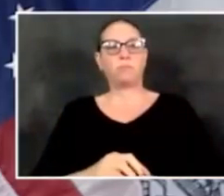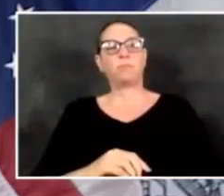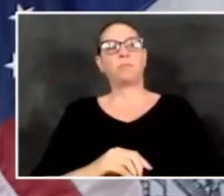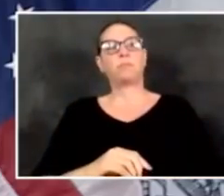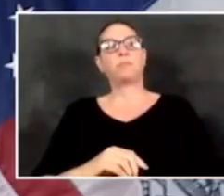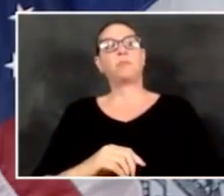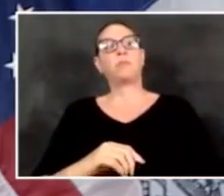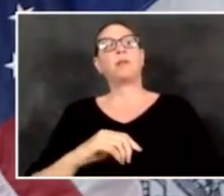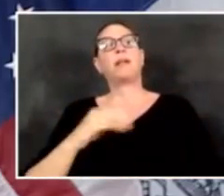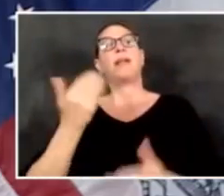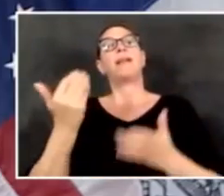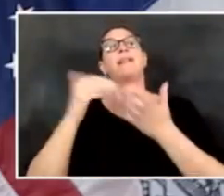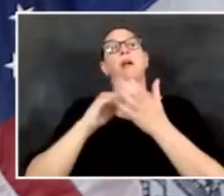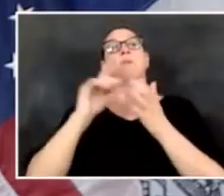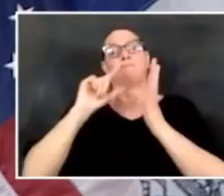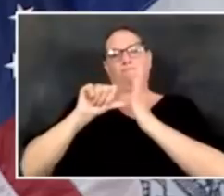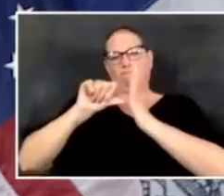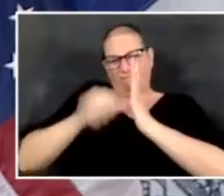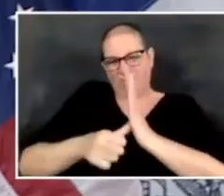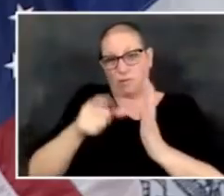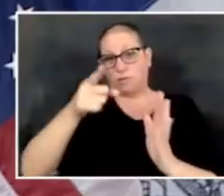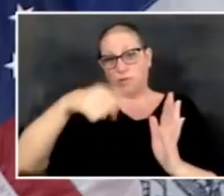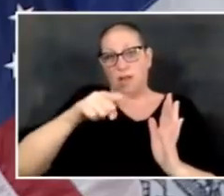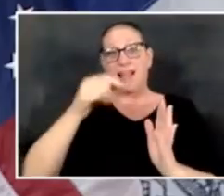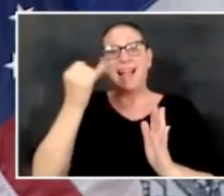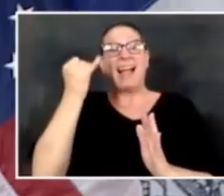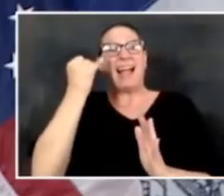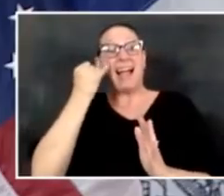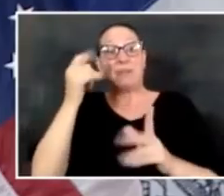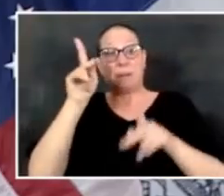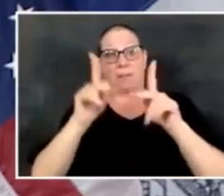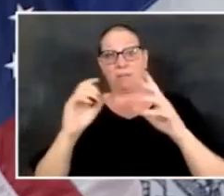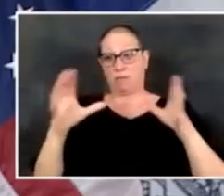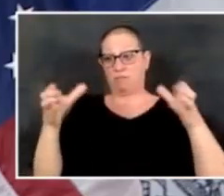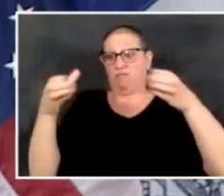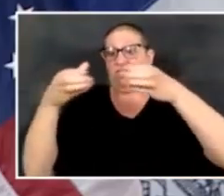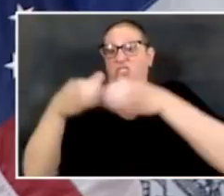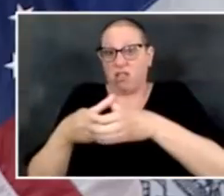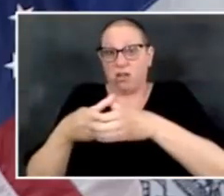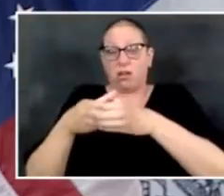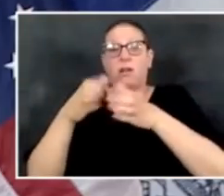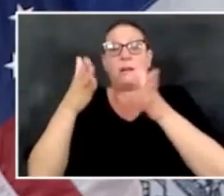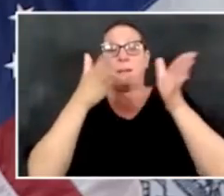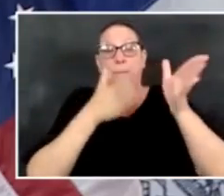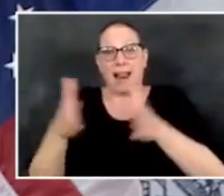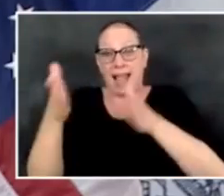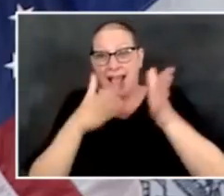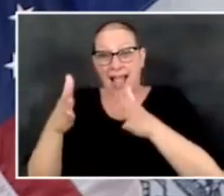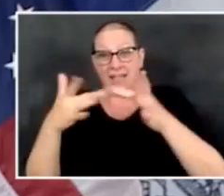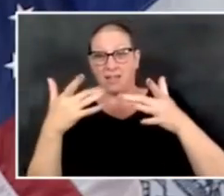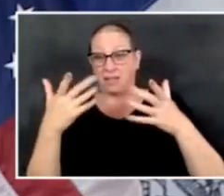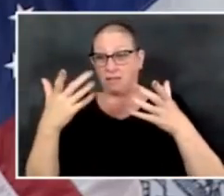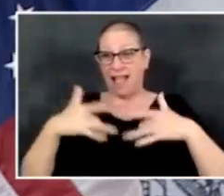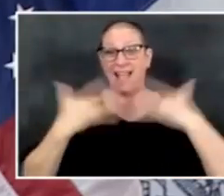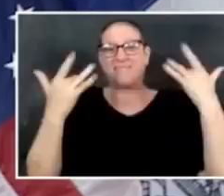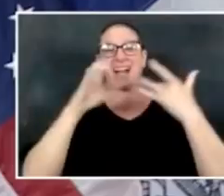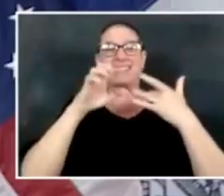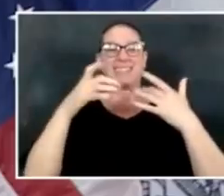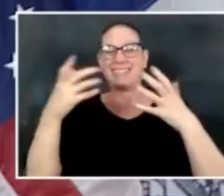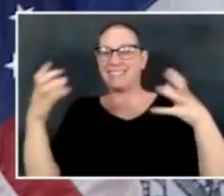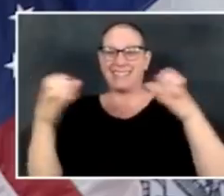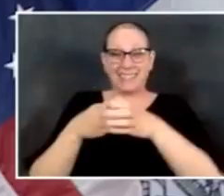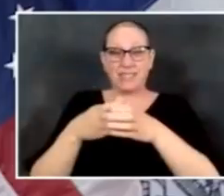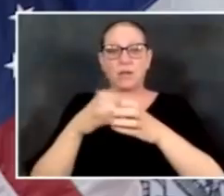are gone instantly. Anyone who lingers is getting summons. That's easy to get data on. Other cases, of